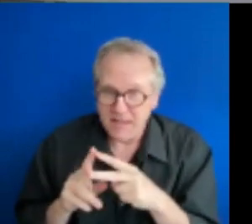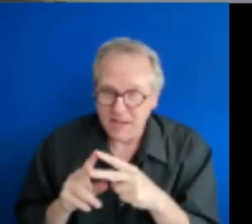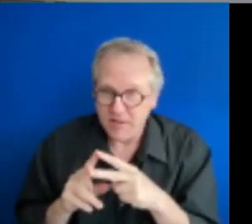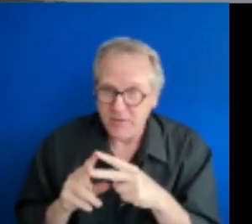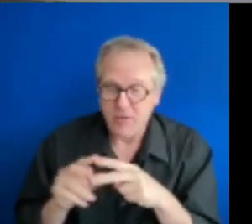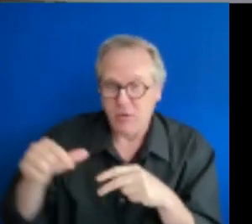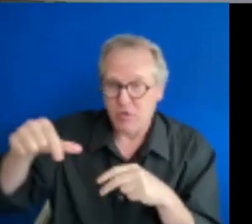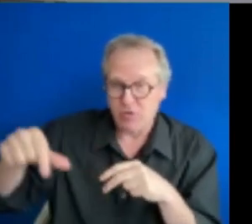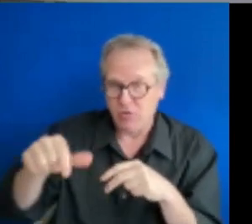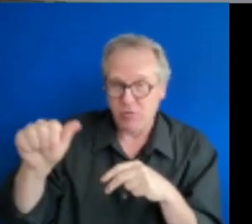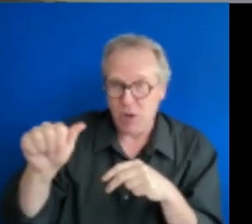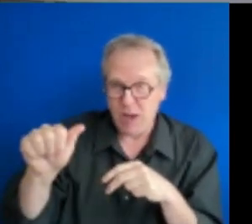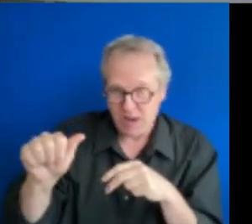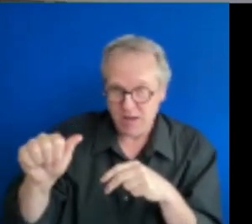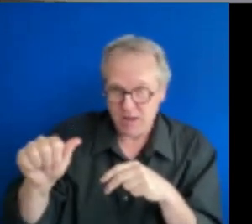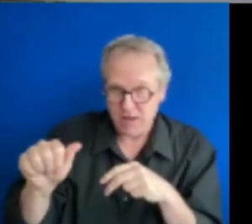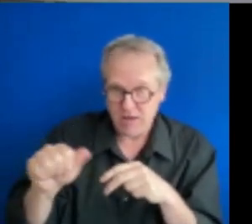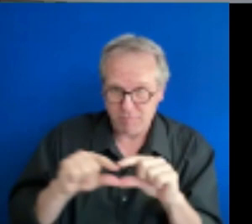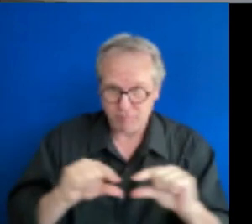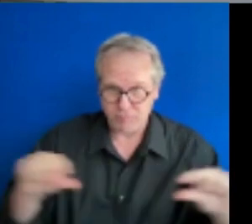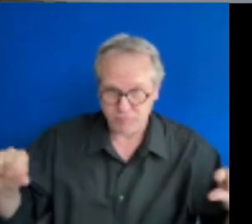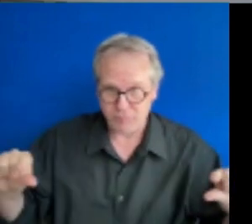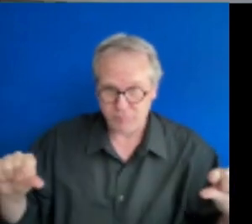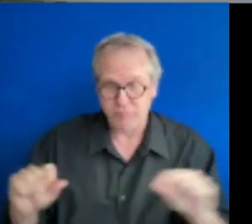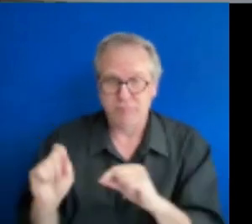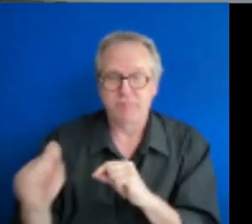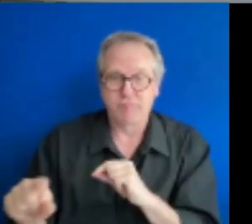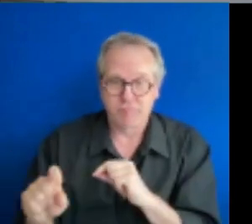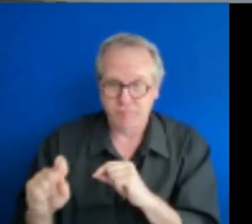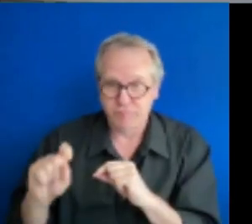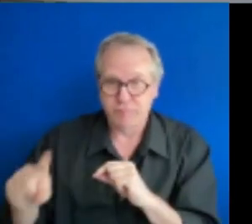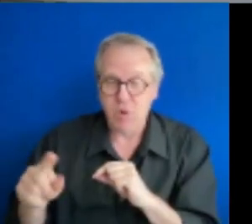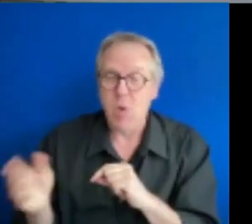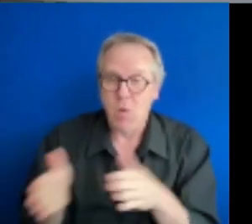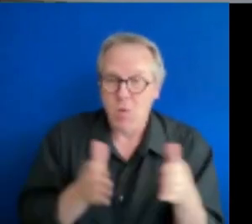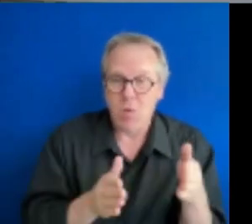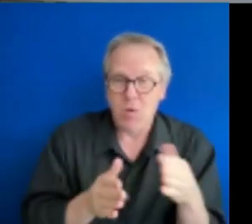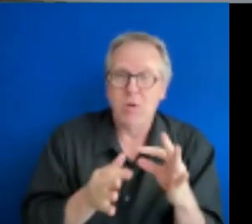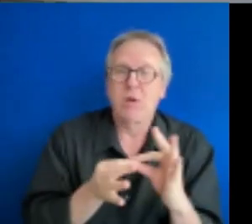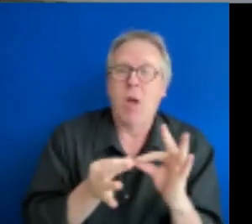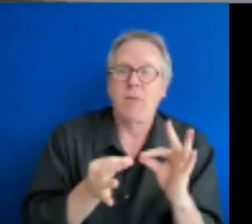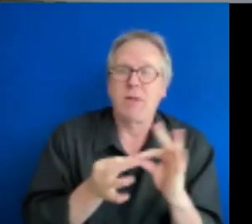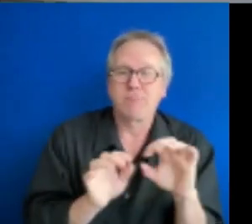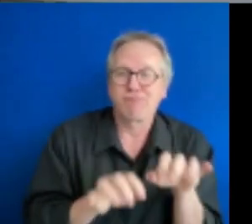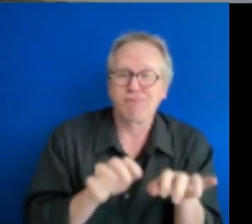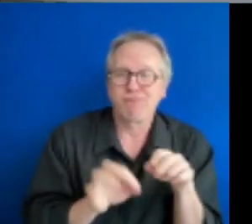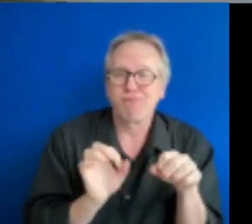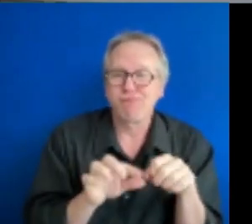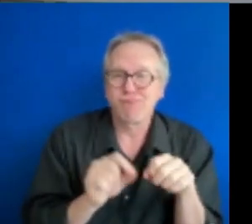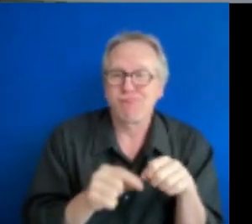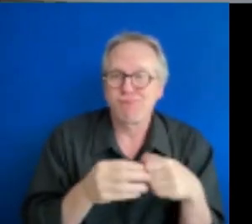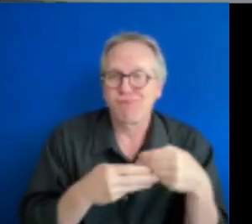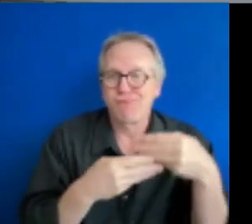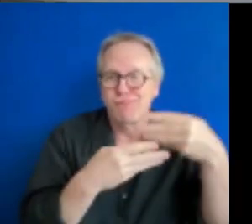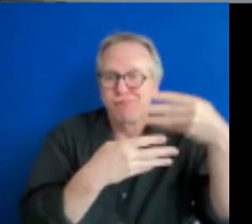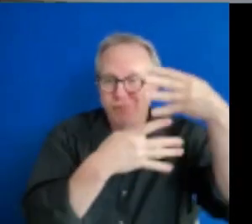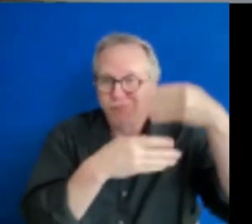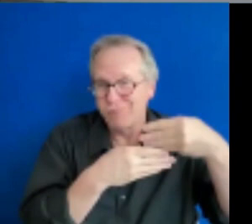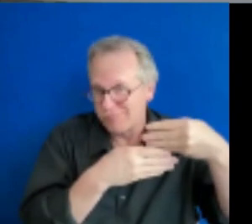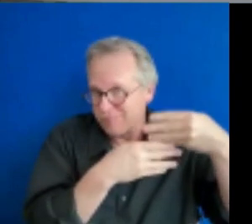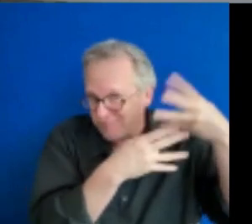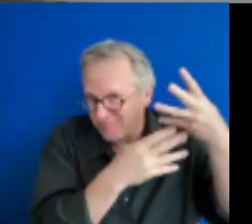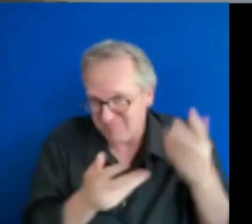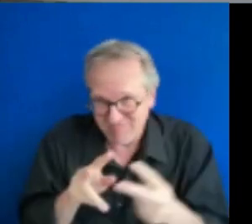question function. Or the comment function. Or the comment function. And I assume